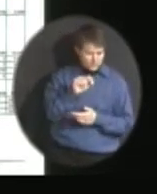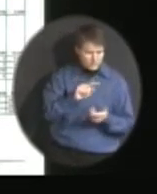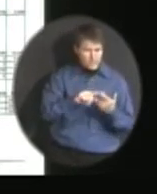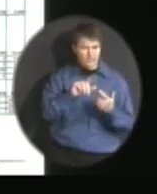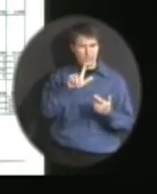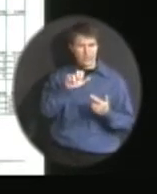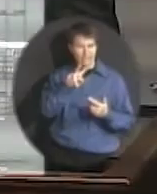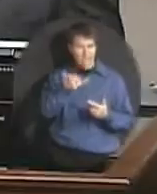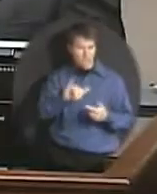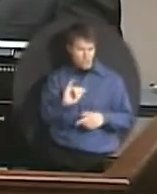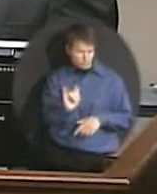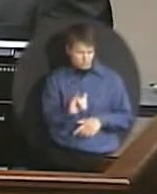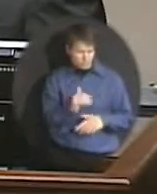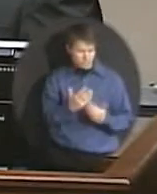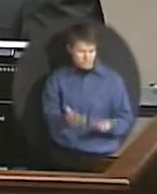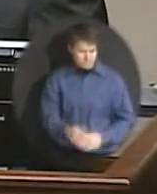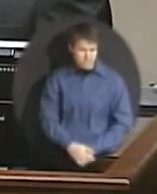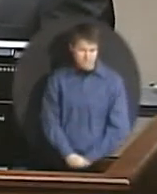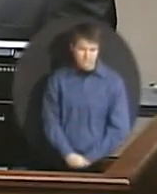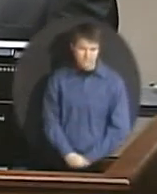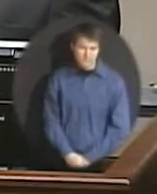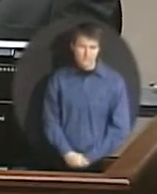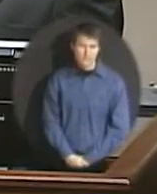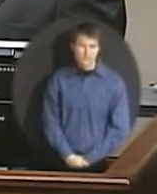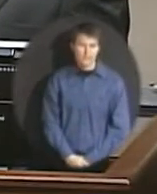that budget.